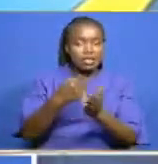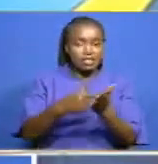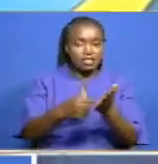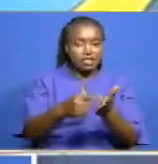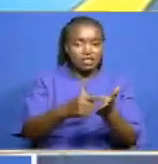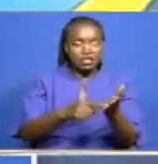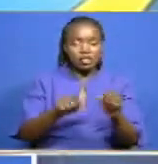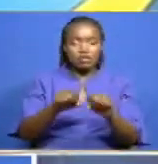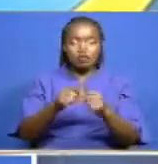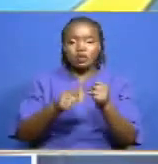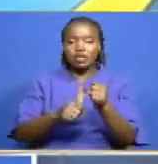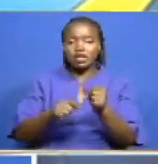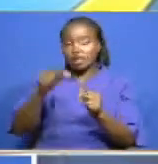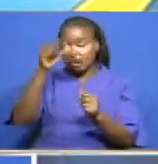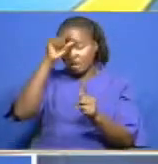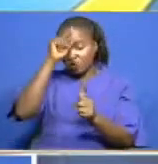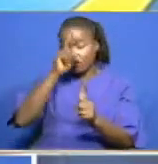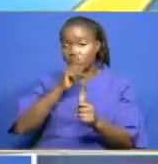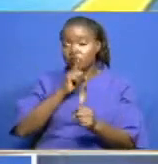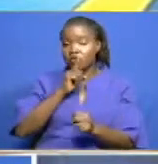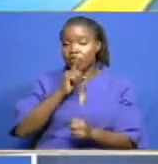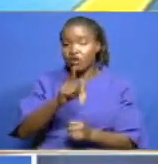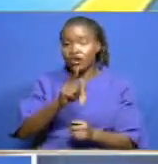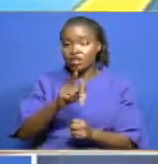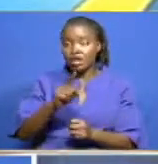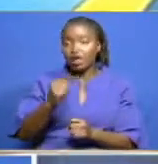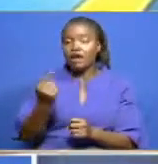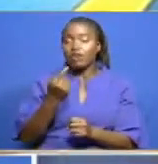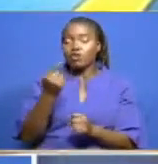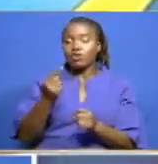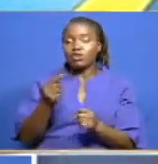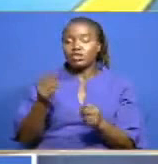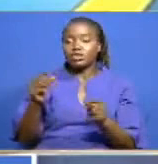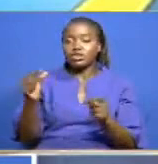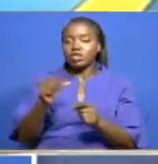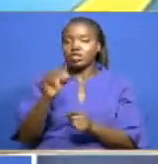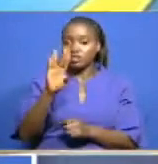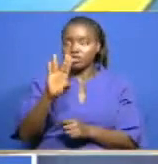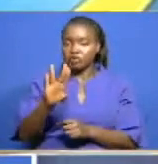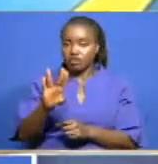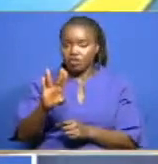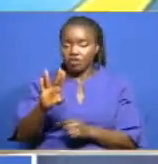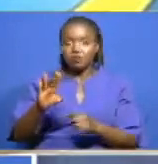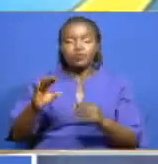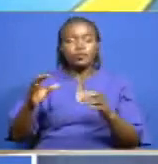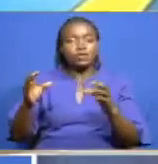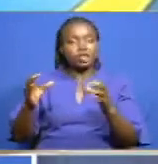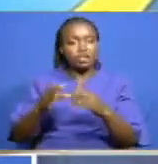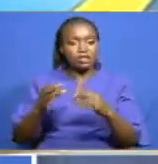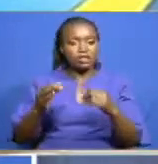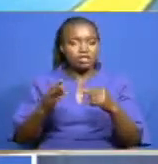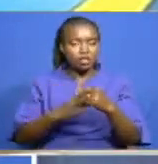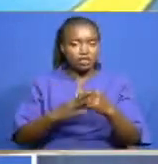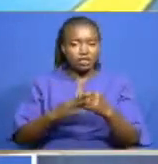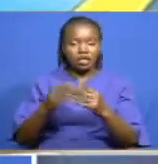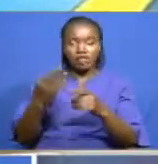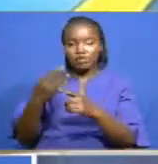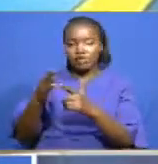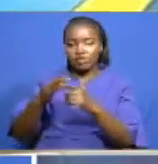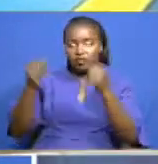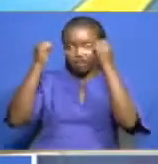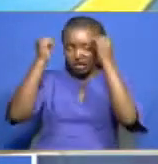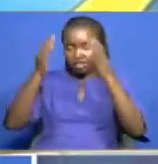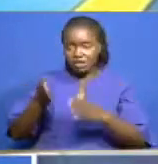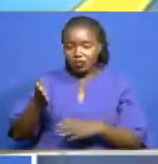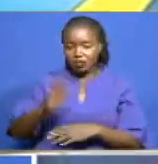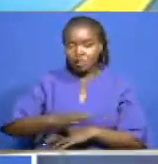the government's directive, which only allowed grade 4, class 8 and form 4 learners back in schools in the phased reopening